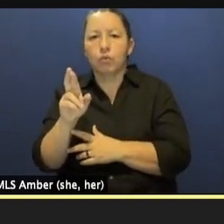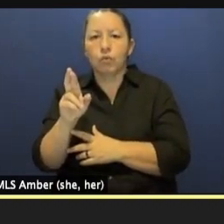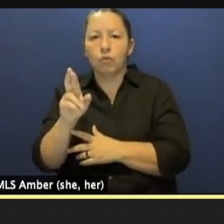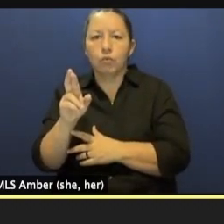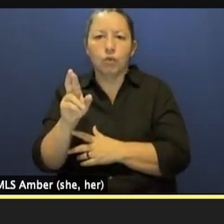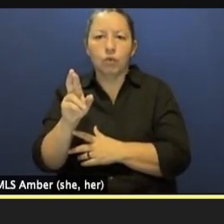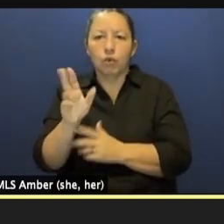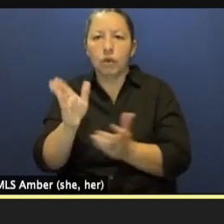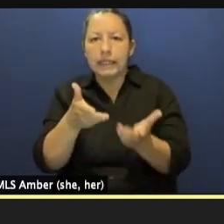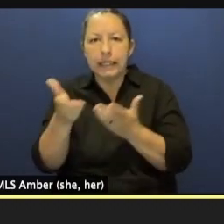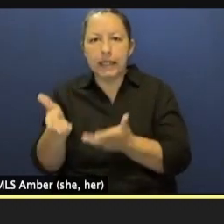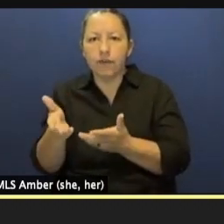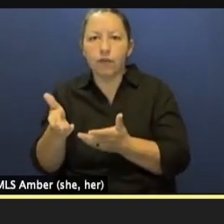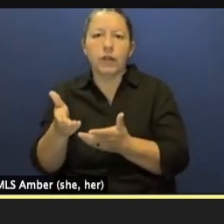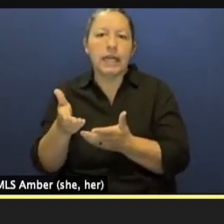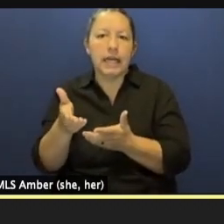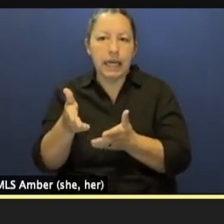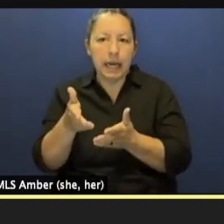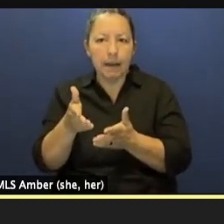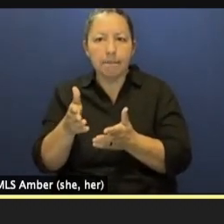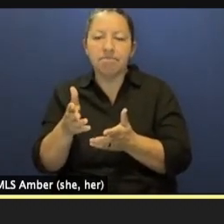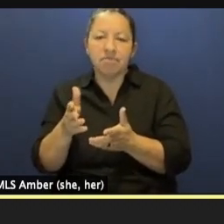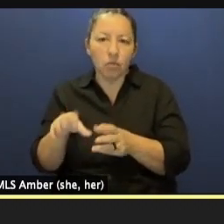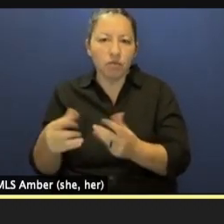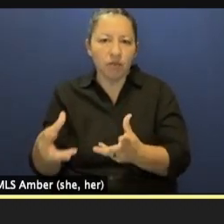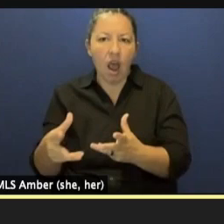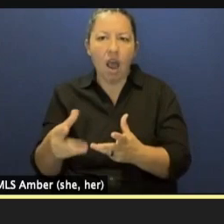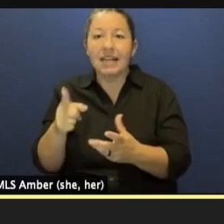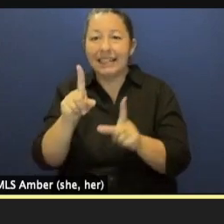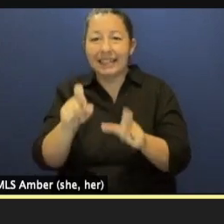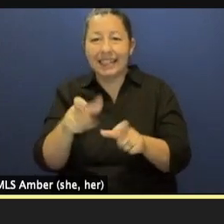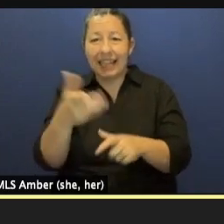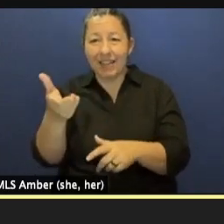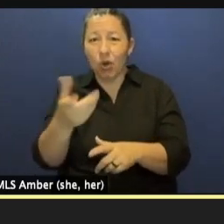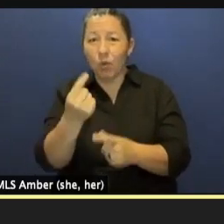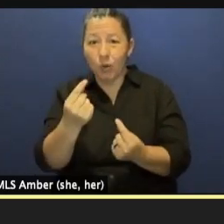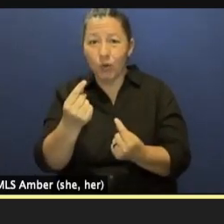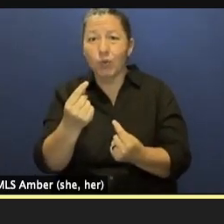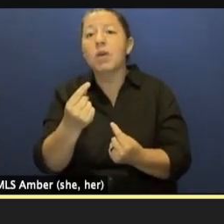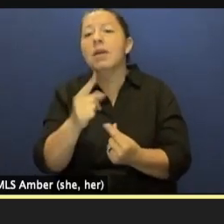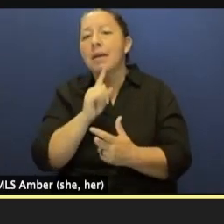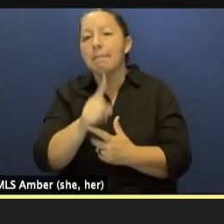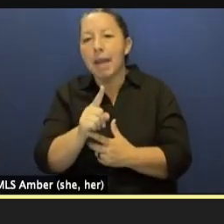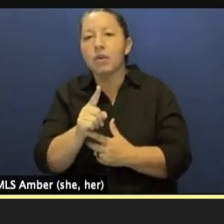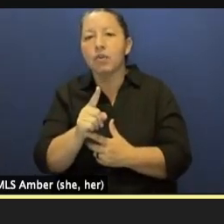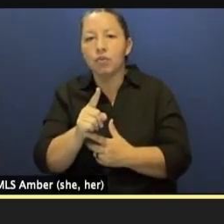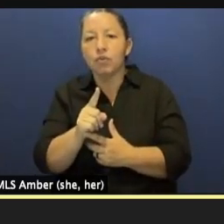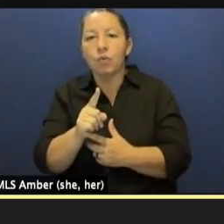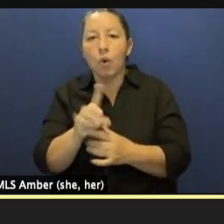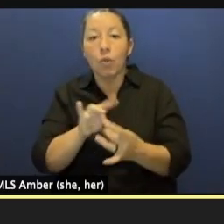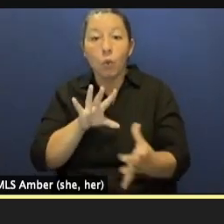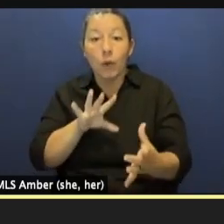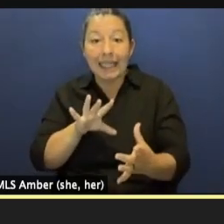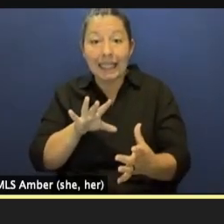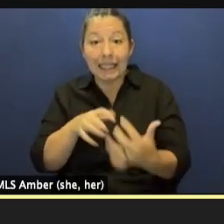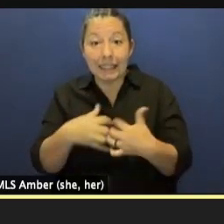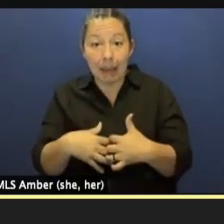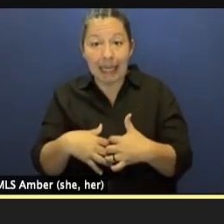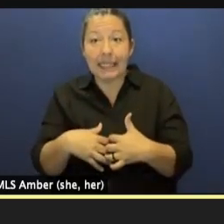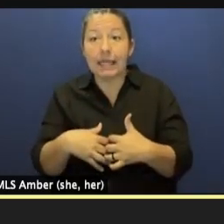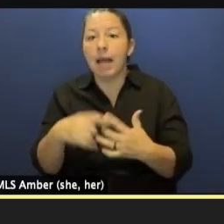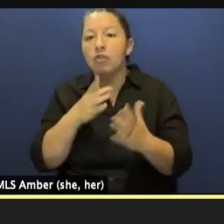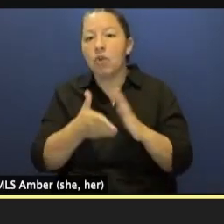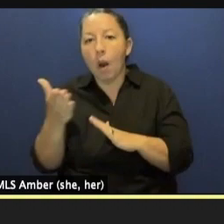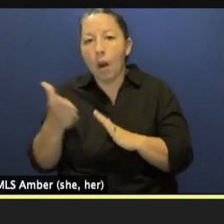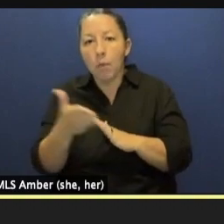delivery means. And so this test here was just making sure that the rover release mechanism operated after what